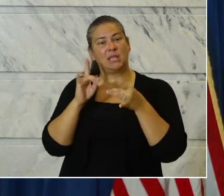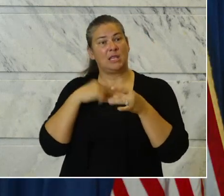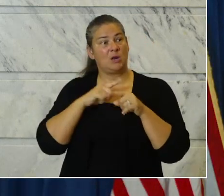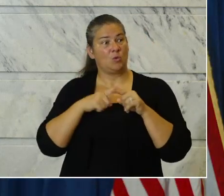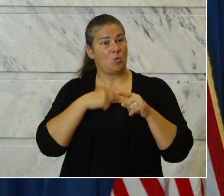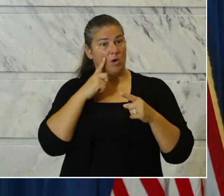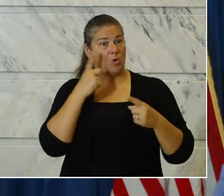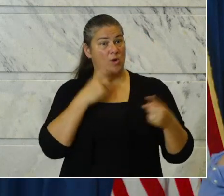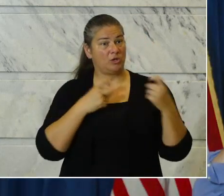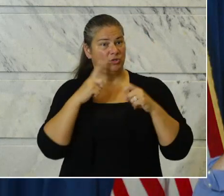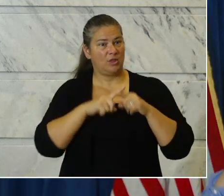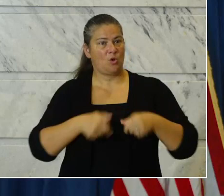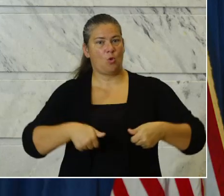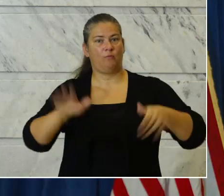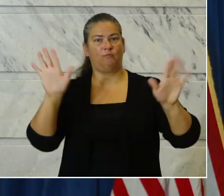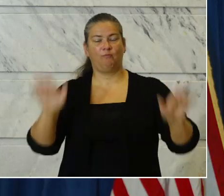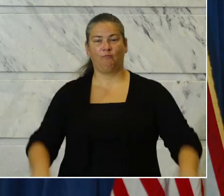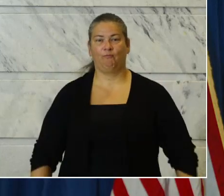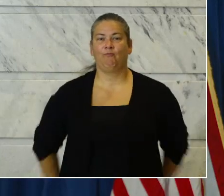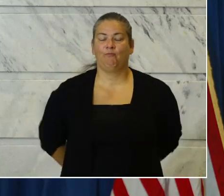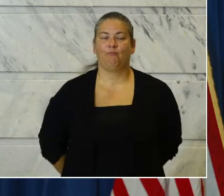early.